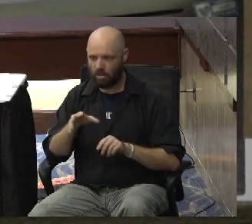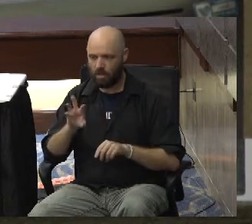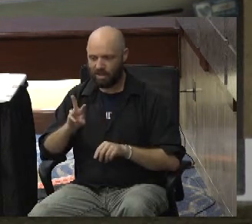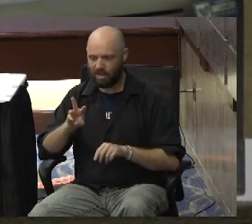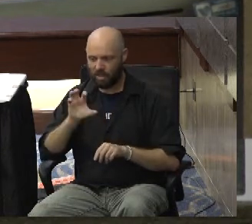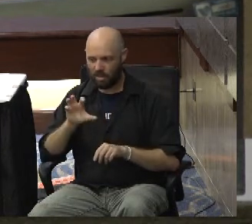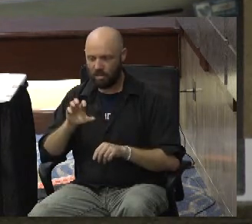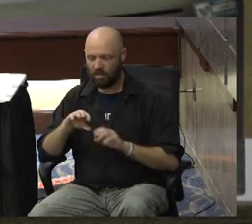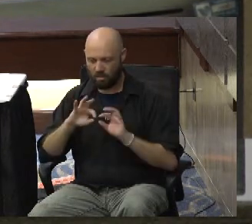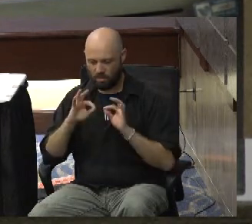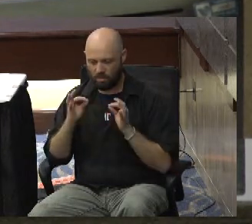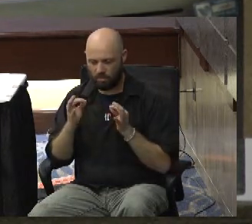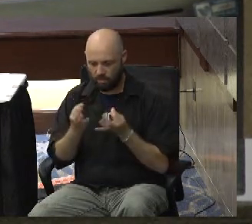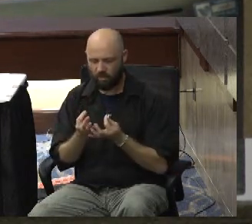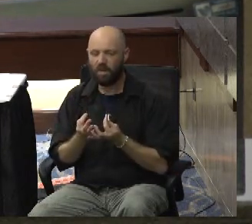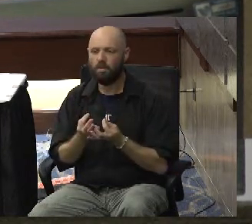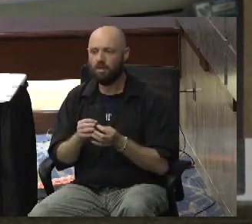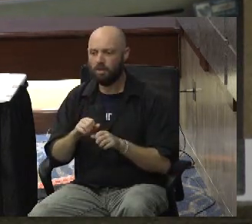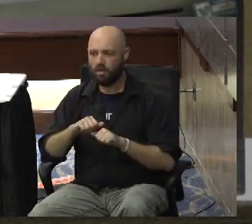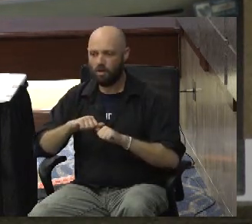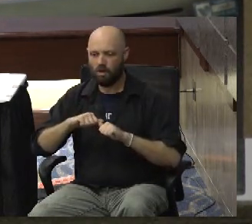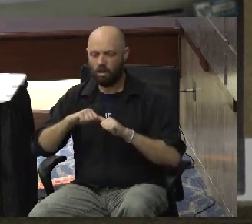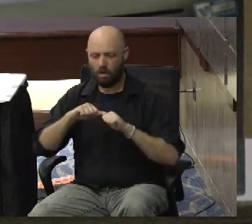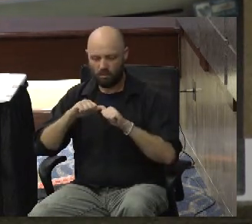think that it is